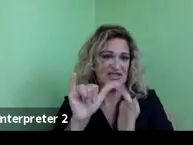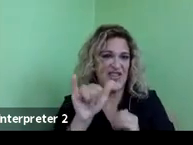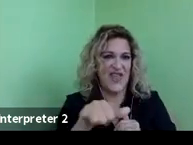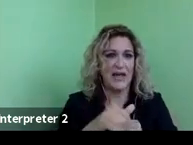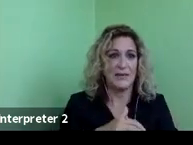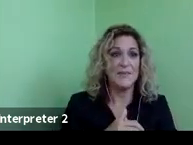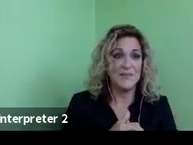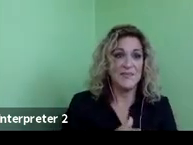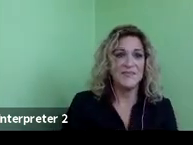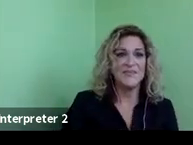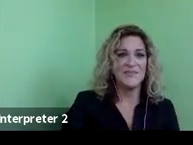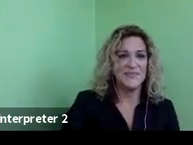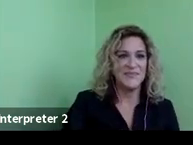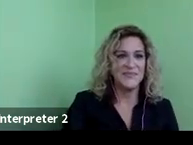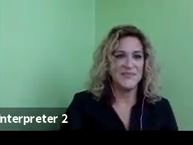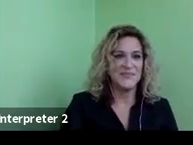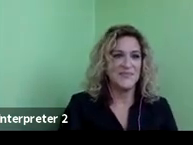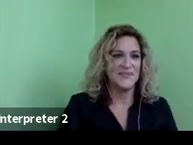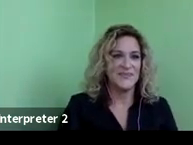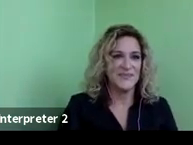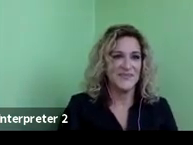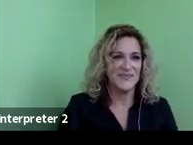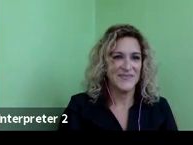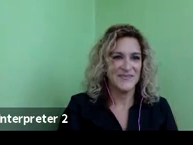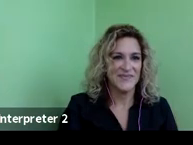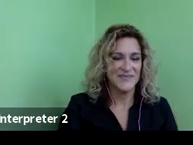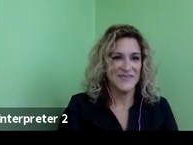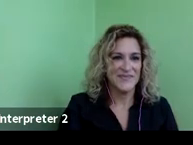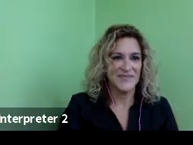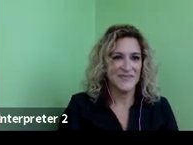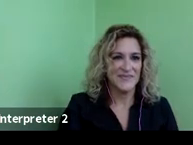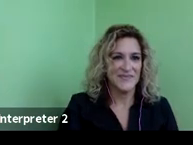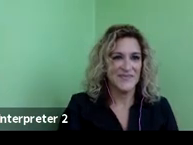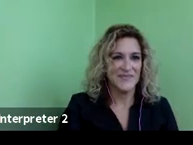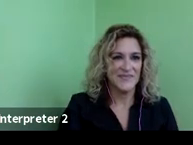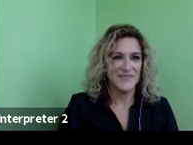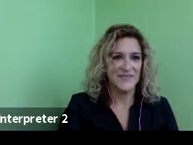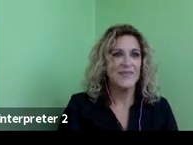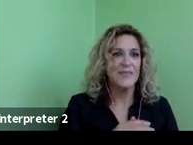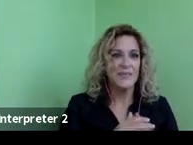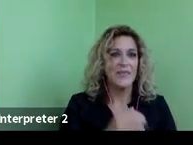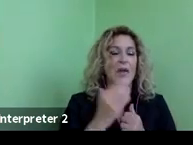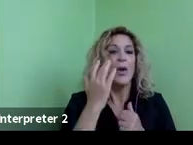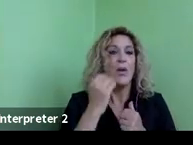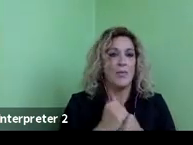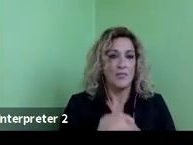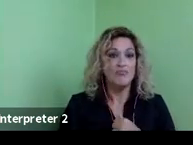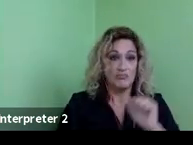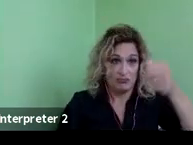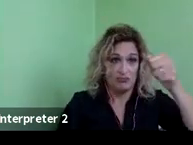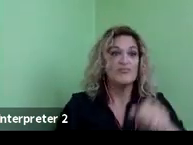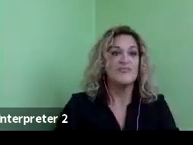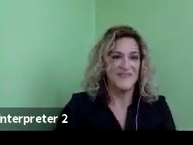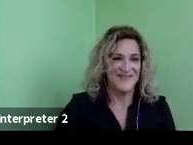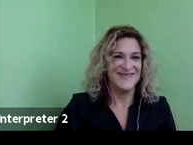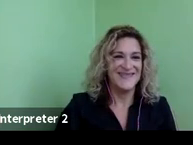So why is the third party rule so strict? Why do we have such a closed circle? Well,